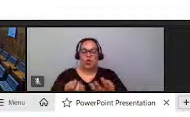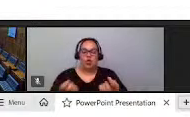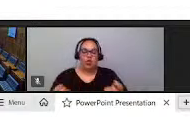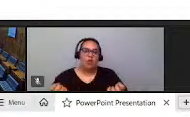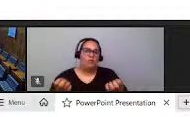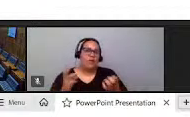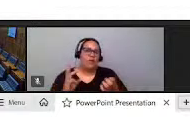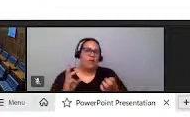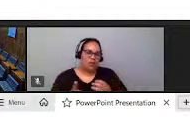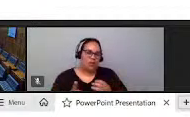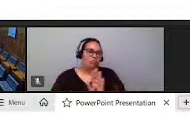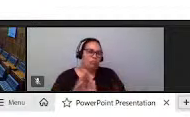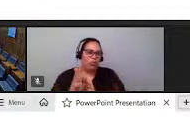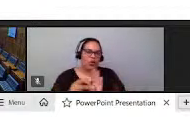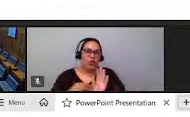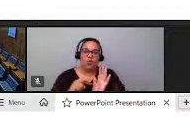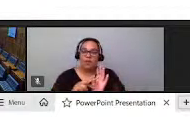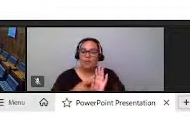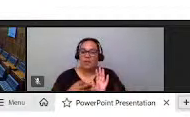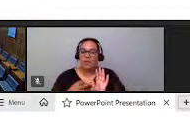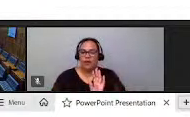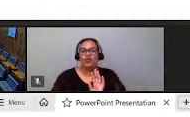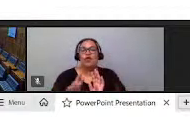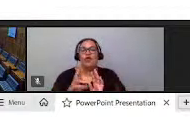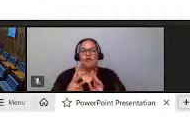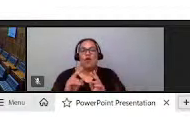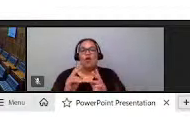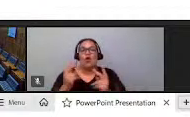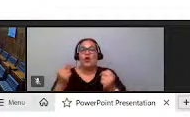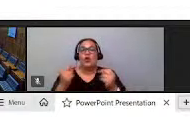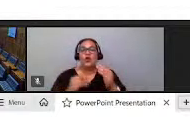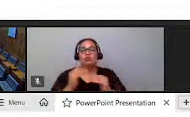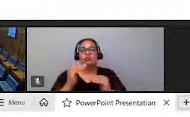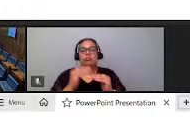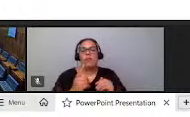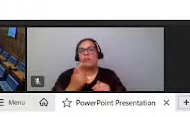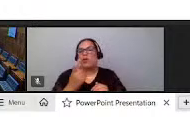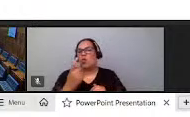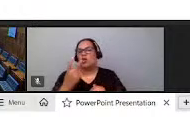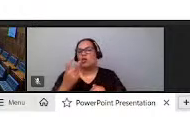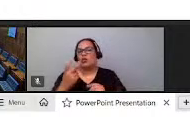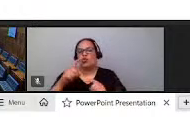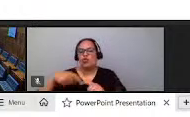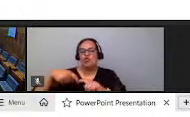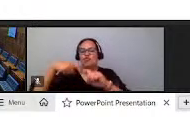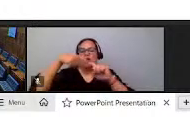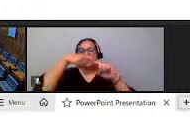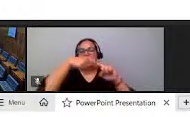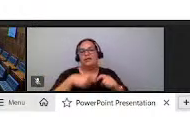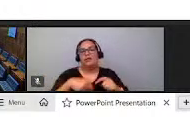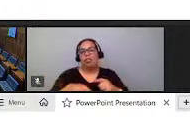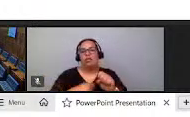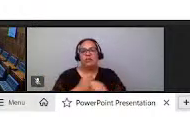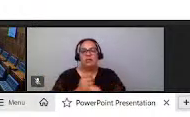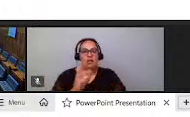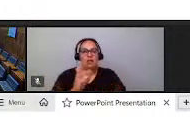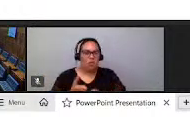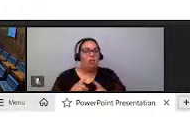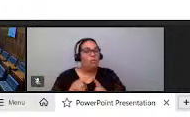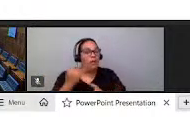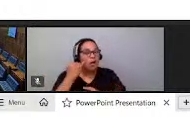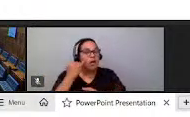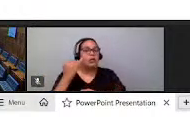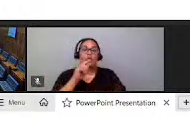equipment we have planned for a refurbishment of at least one to two cranes this year and the